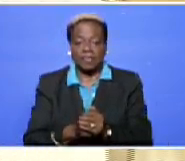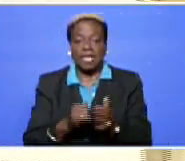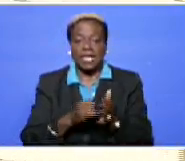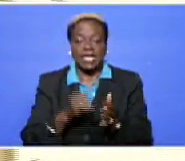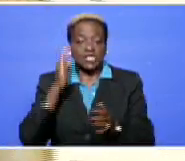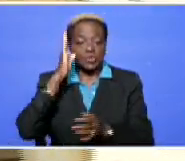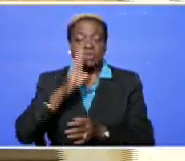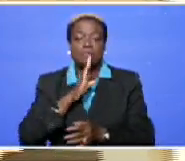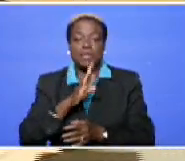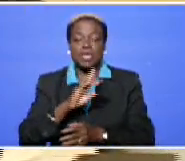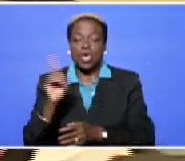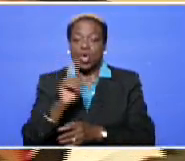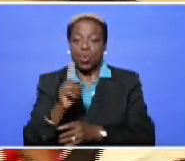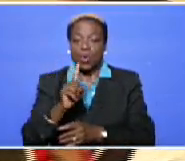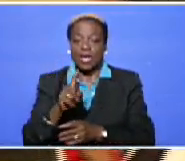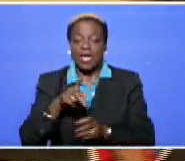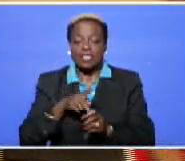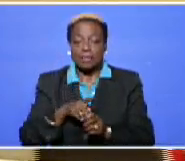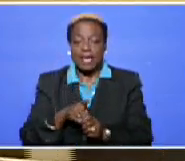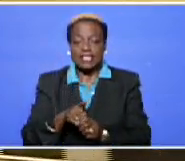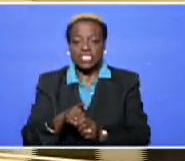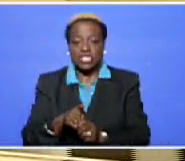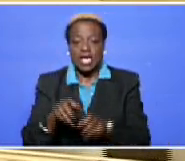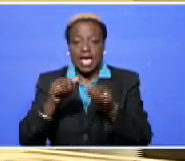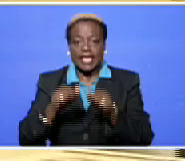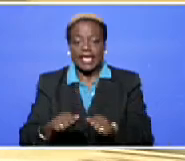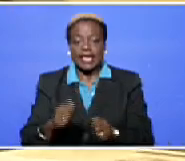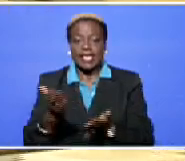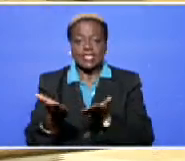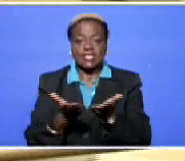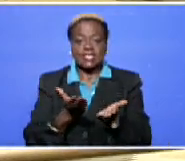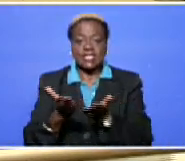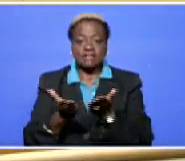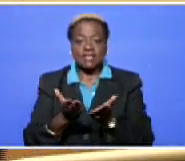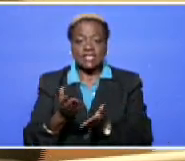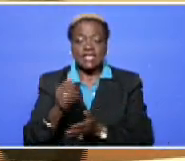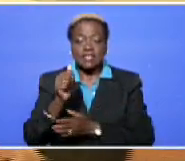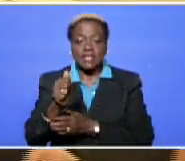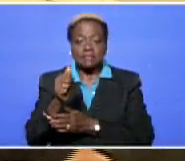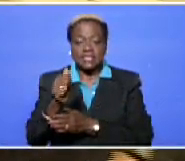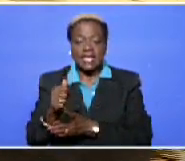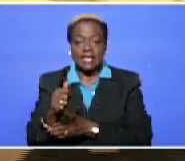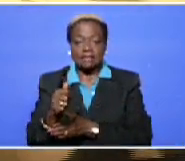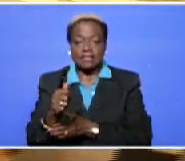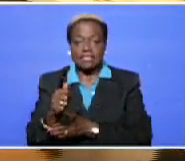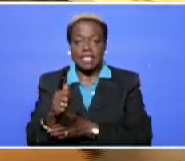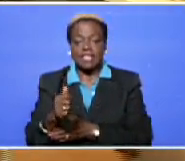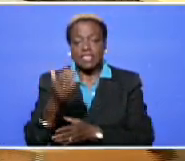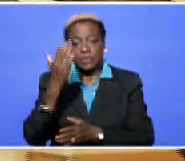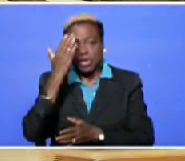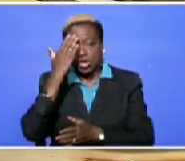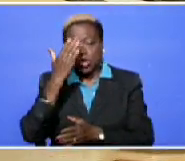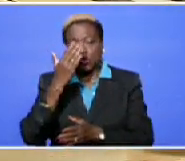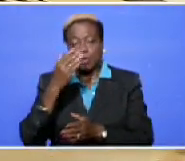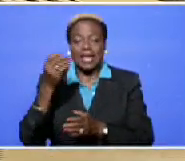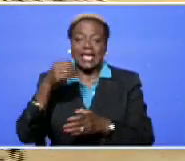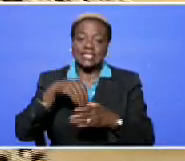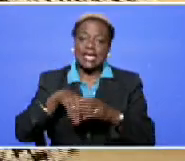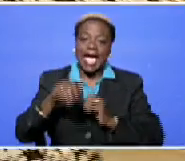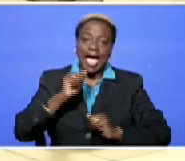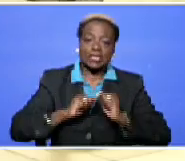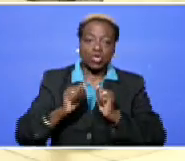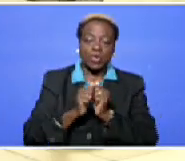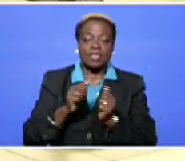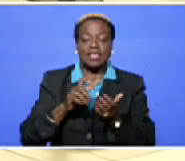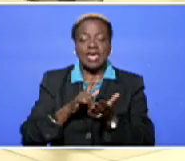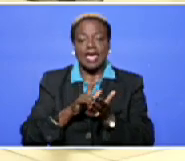be where the passenger can service themselves. They will know every aspect of their interaction with the airline.